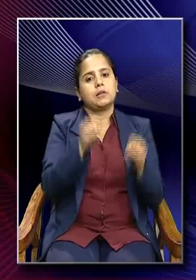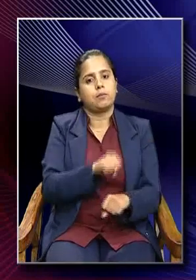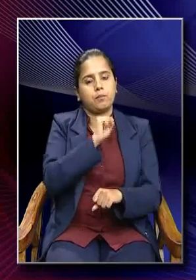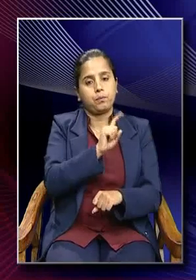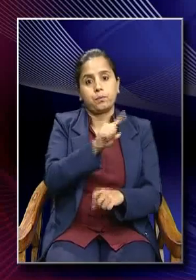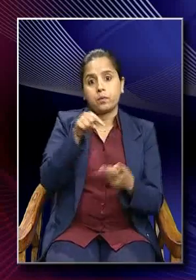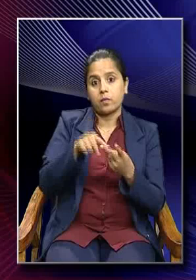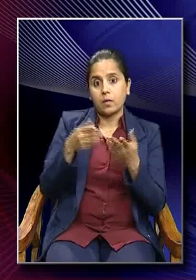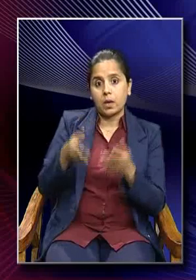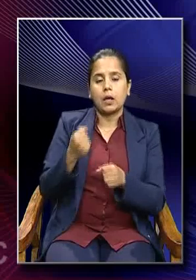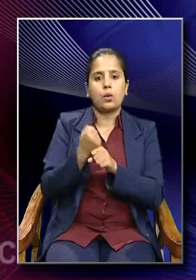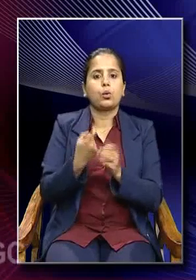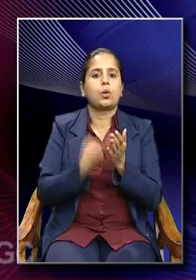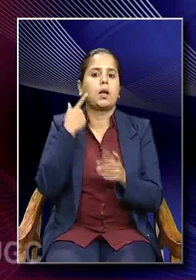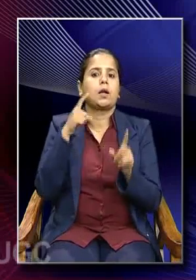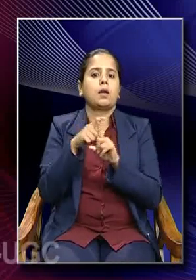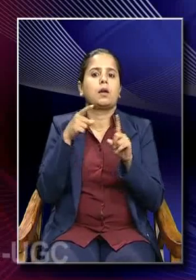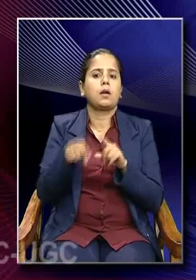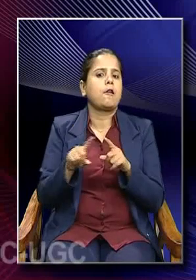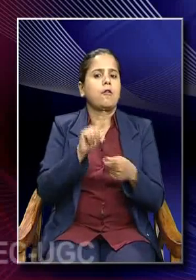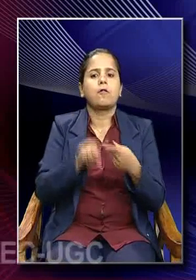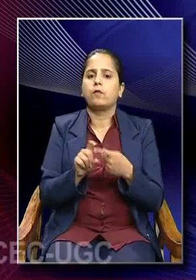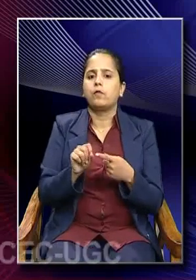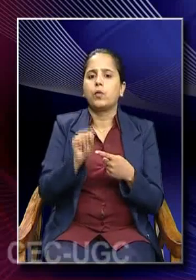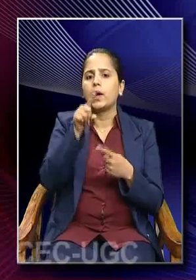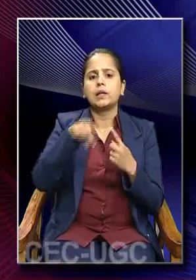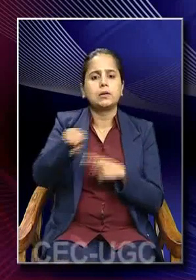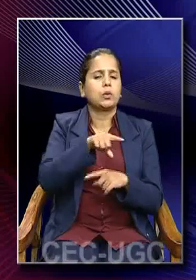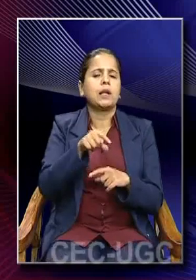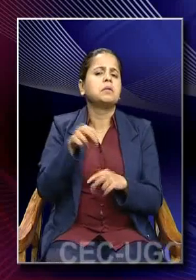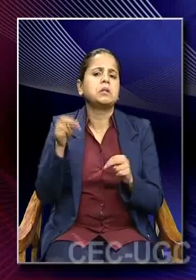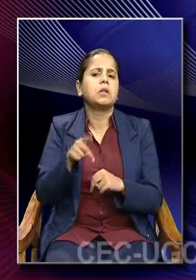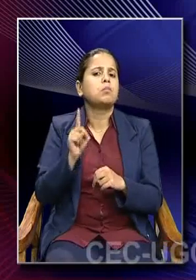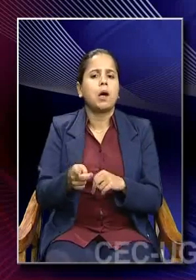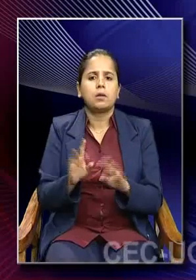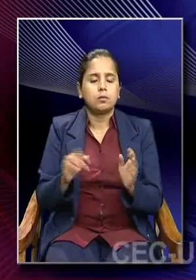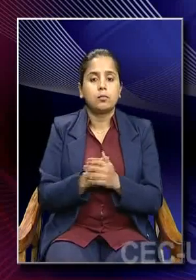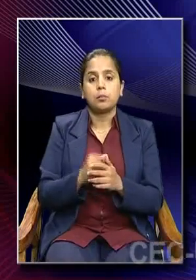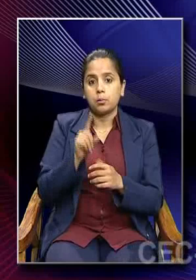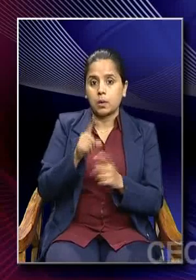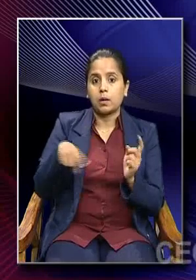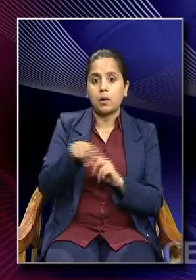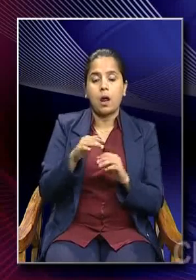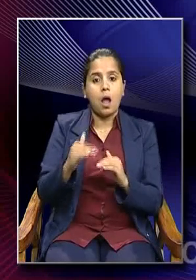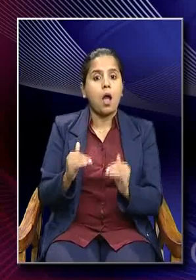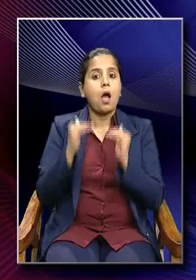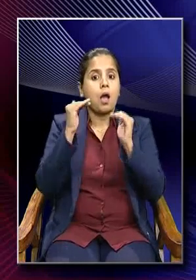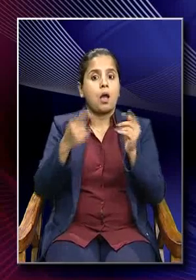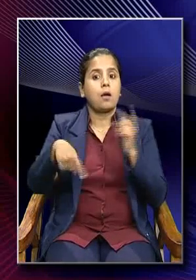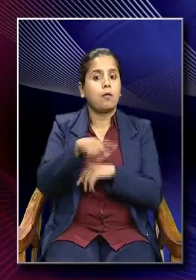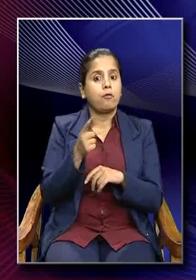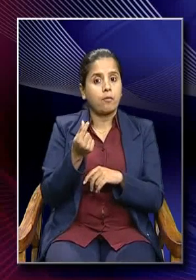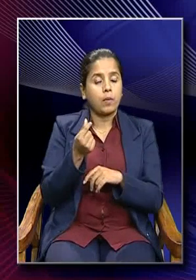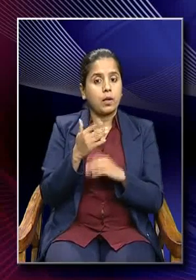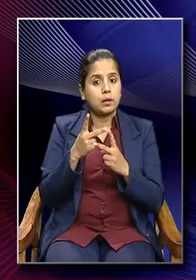Here the grid is not a preliminary criteria. Despite of high initial cost